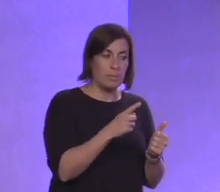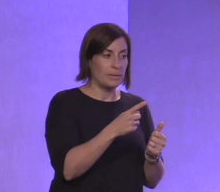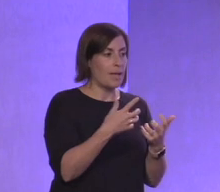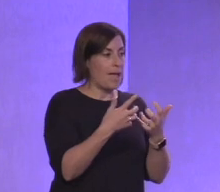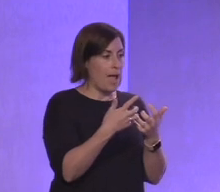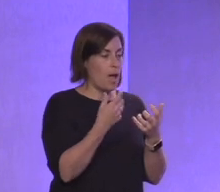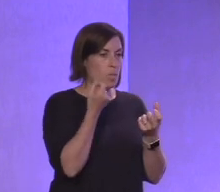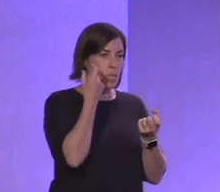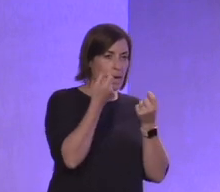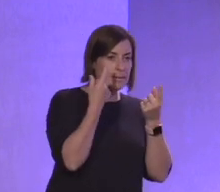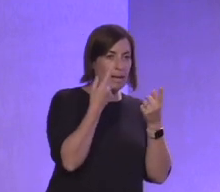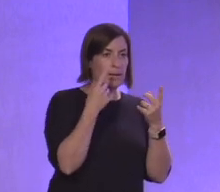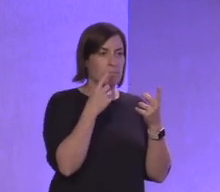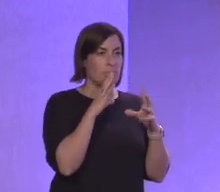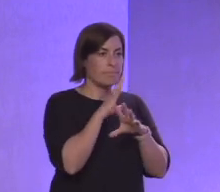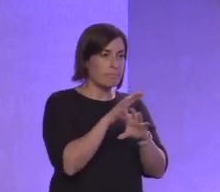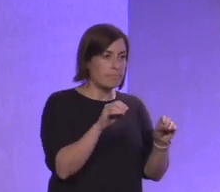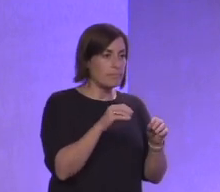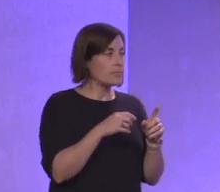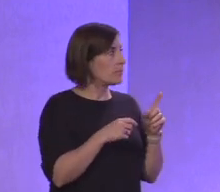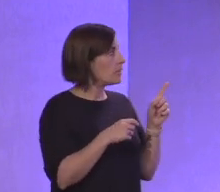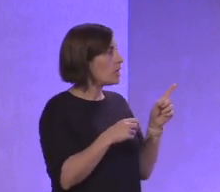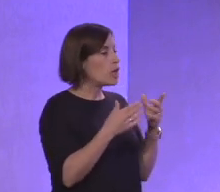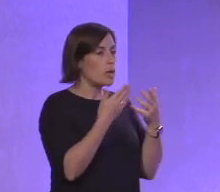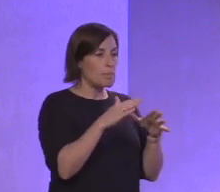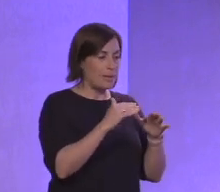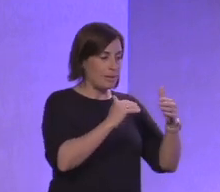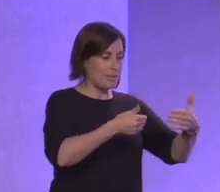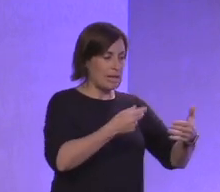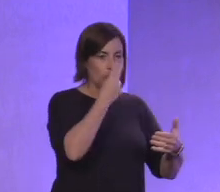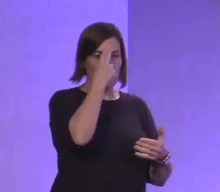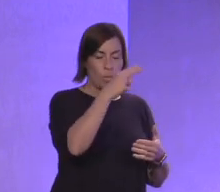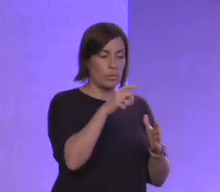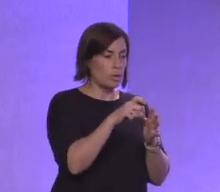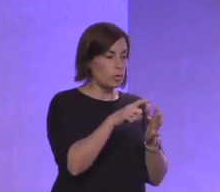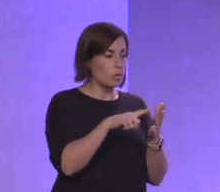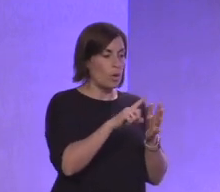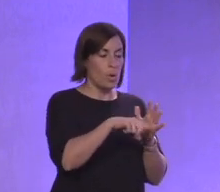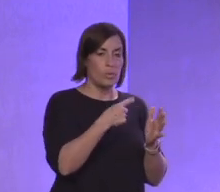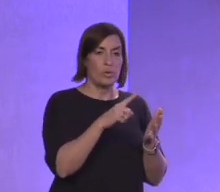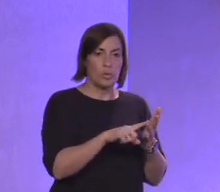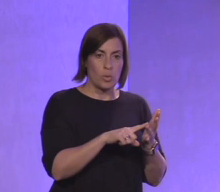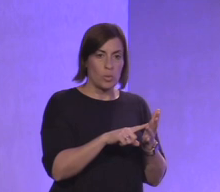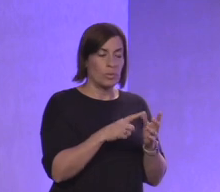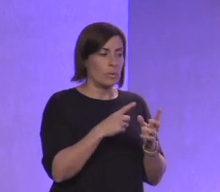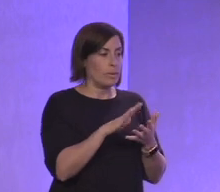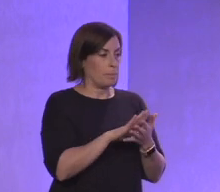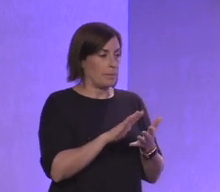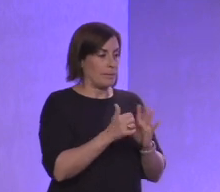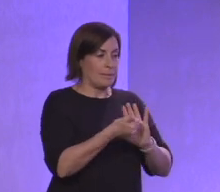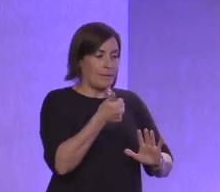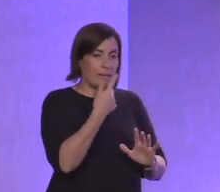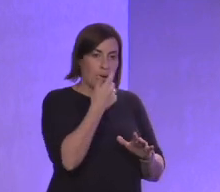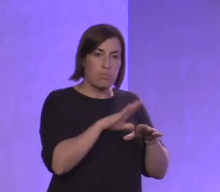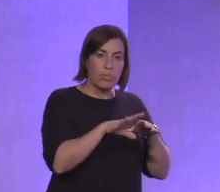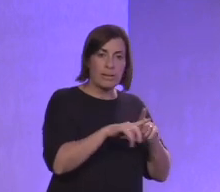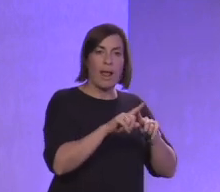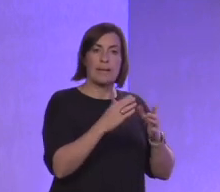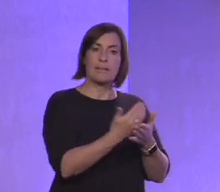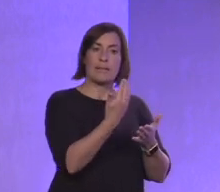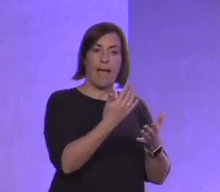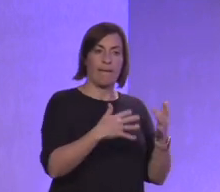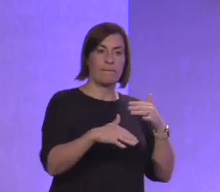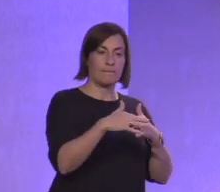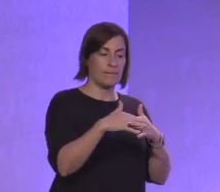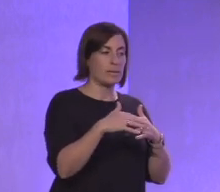the past is to run a series of coaching dojo sessions so people can practice these skills in a safe environment. The first thing to do is